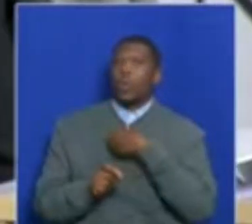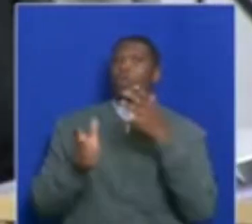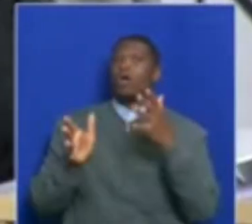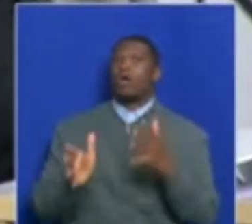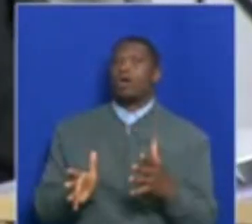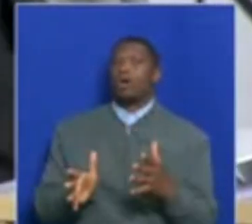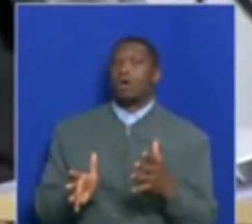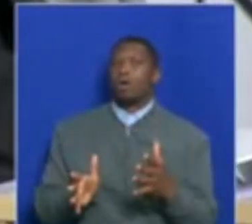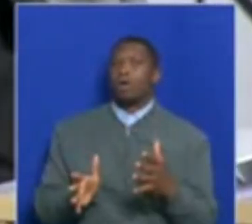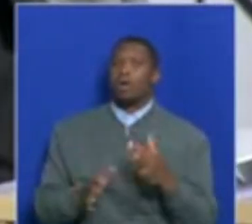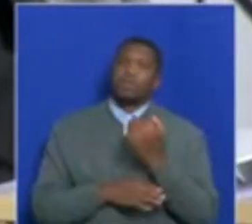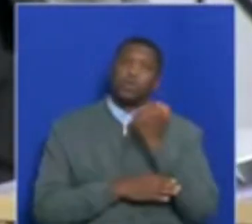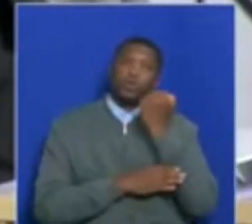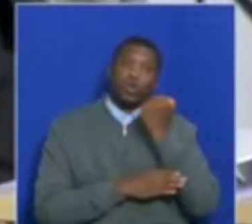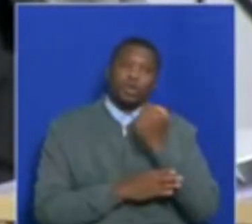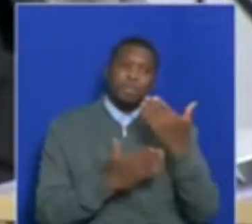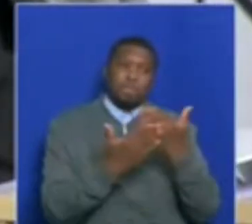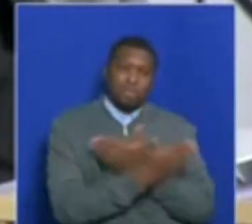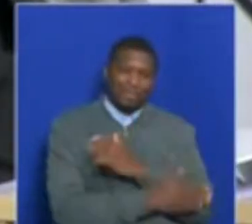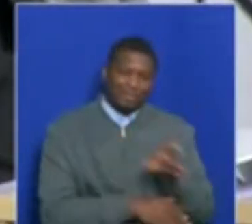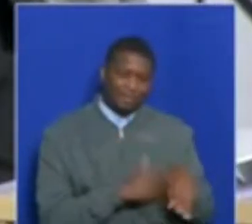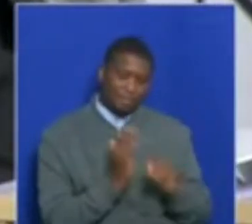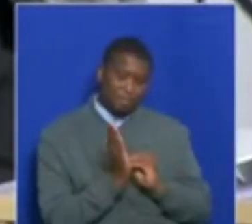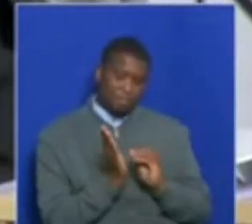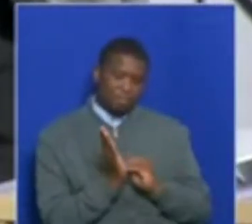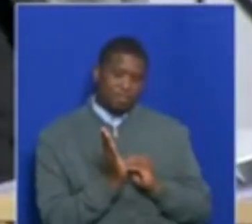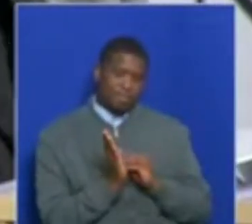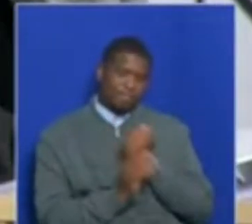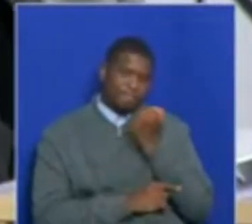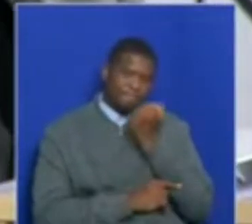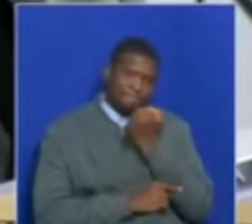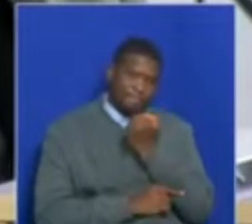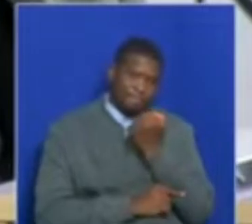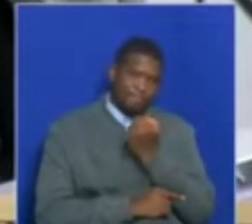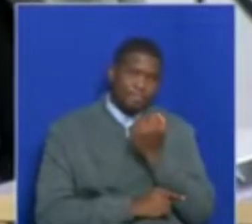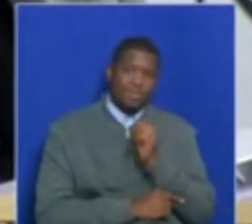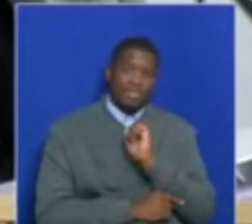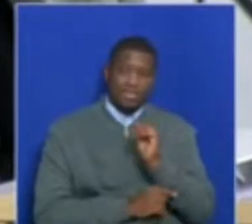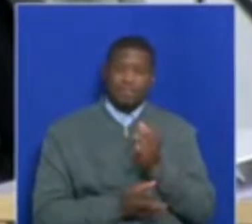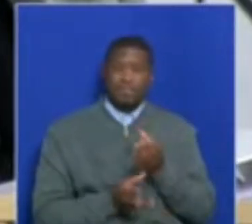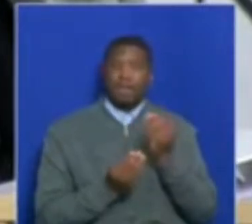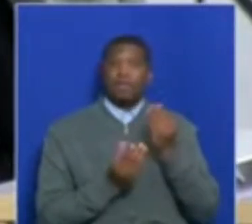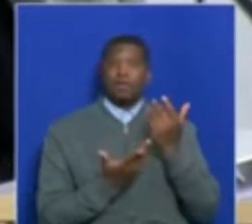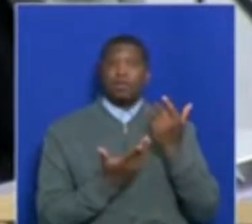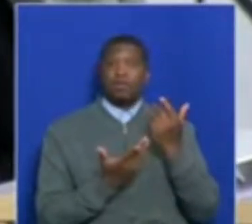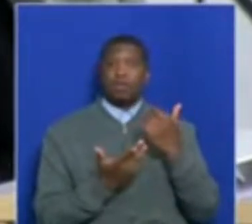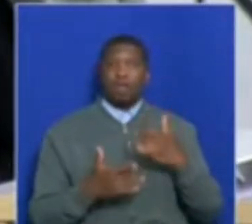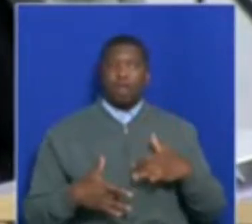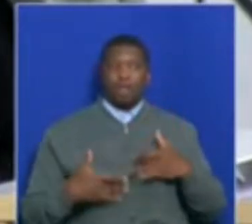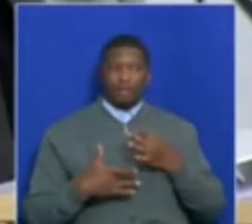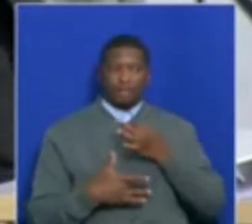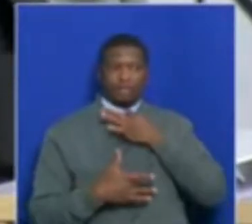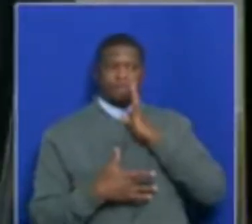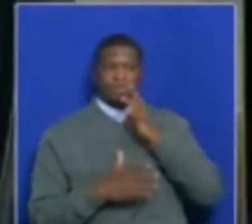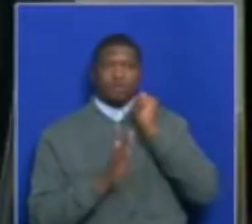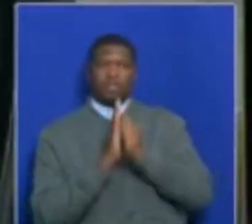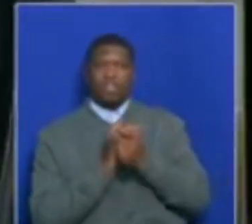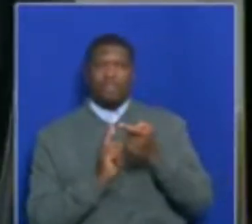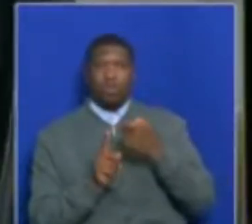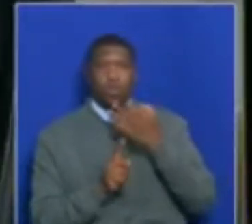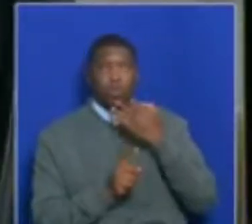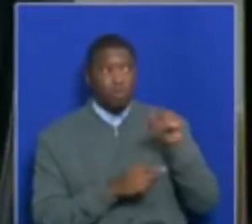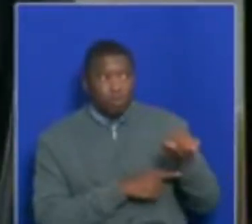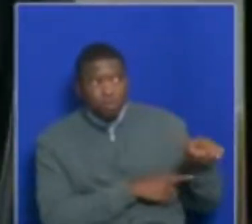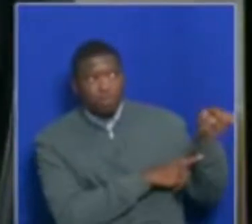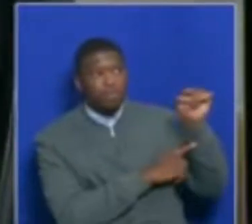for not putting it under there. He received death threats from taxi owners in the area. So that's the